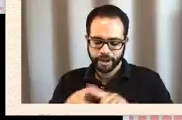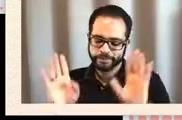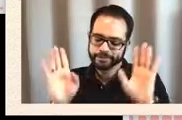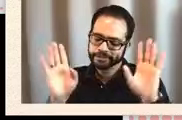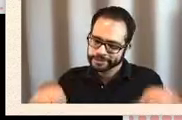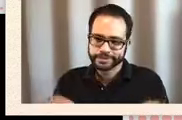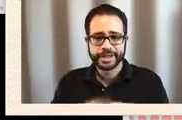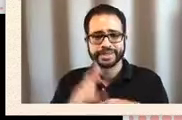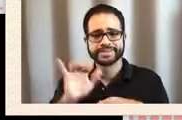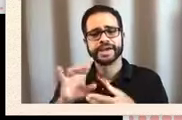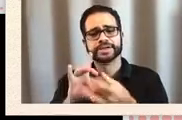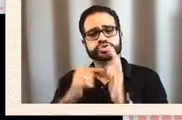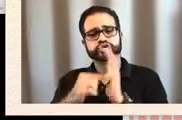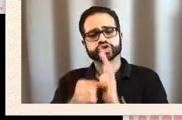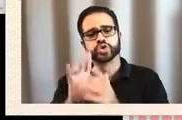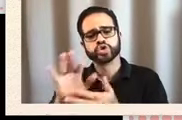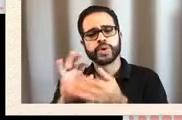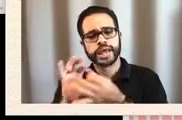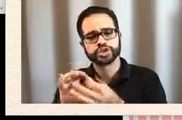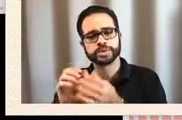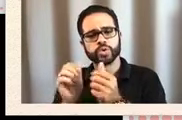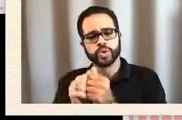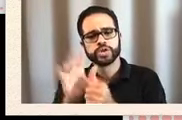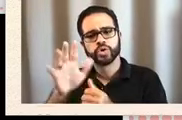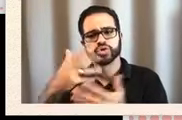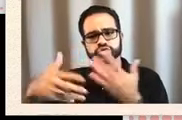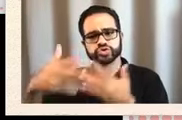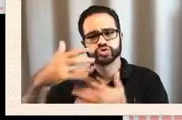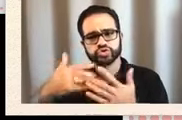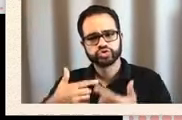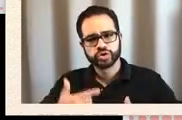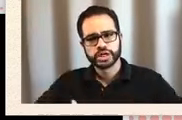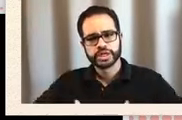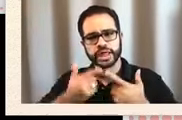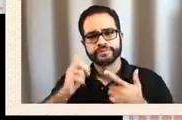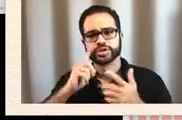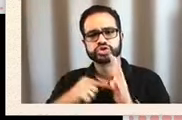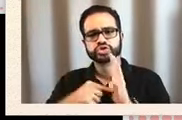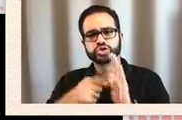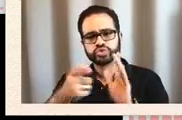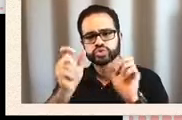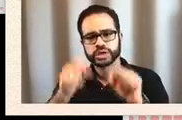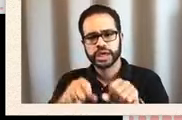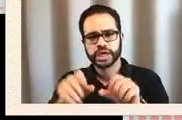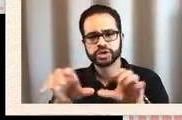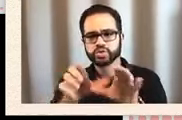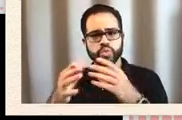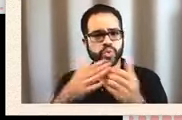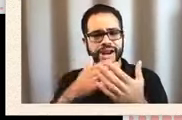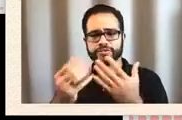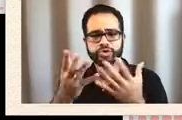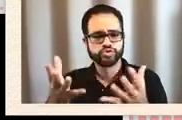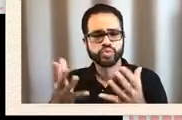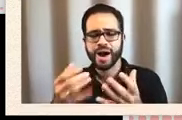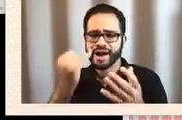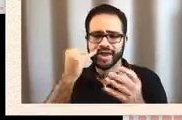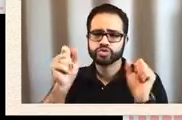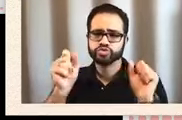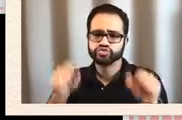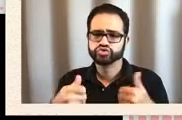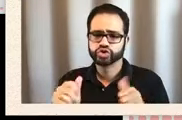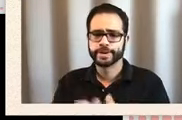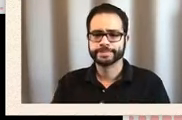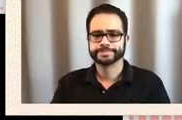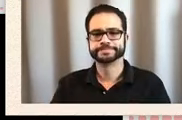with your social life, and it shows that you can do anything if you put your mind to it. Mike, we also have